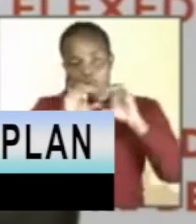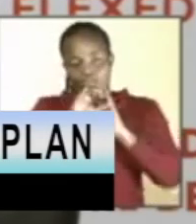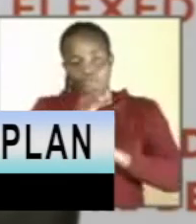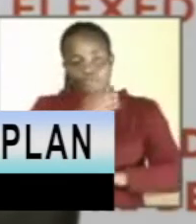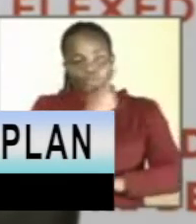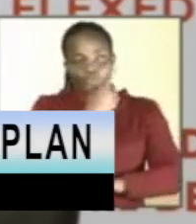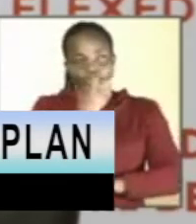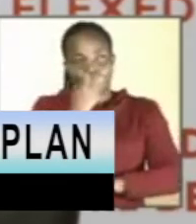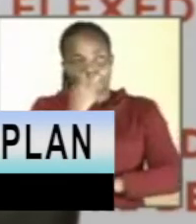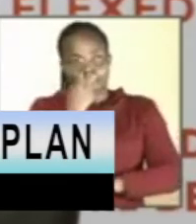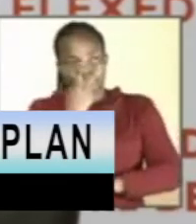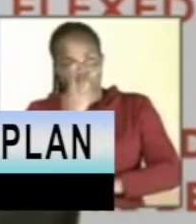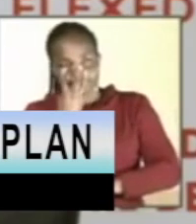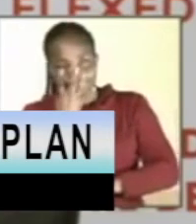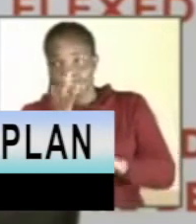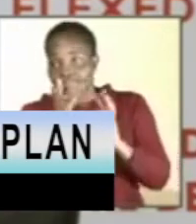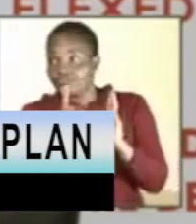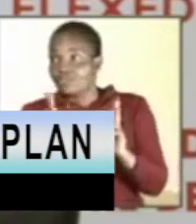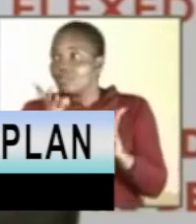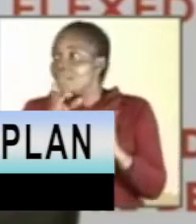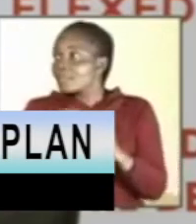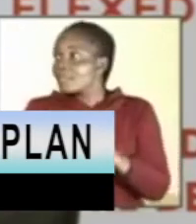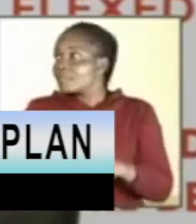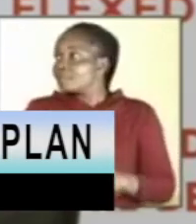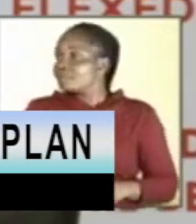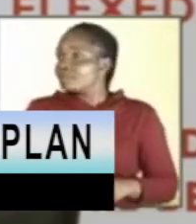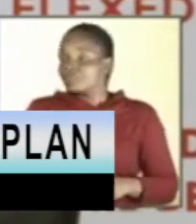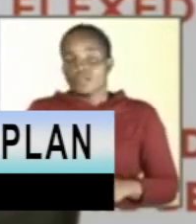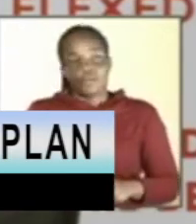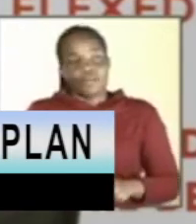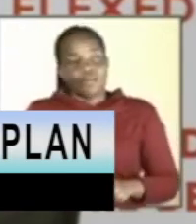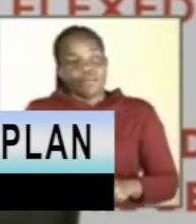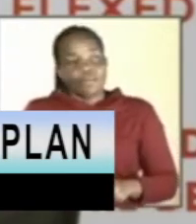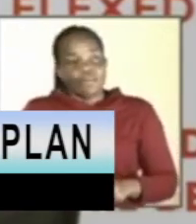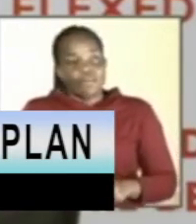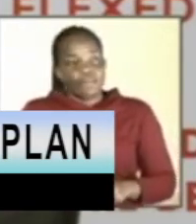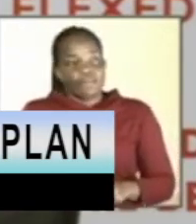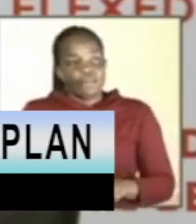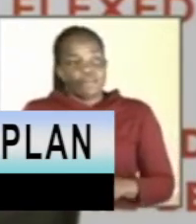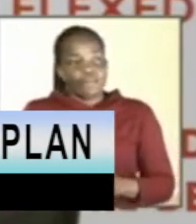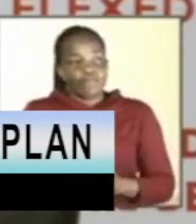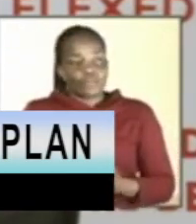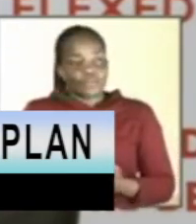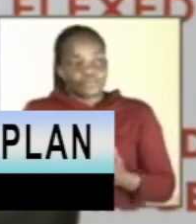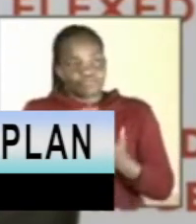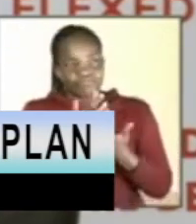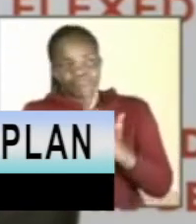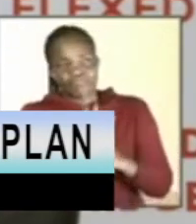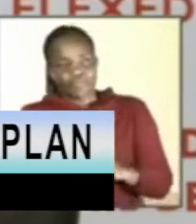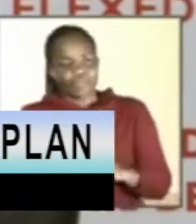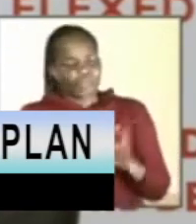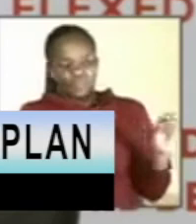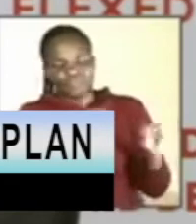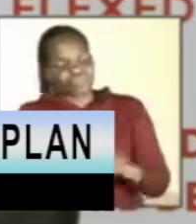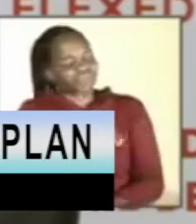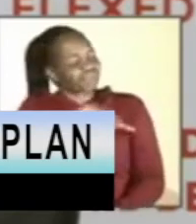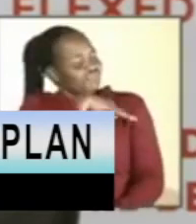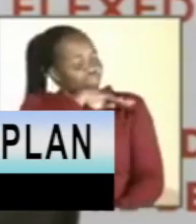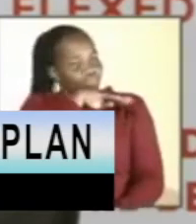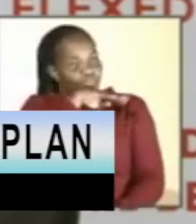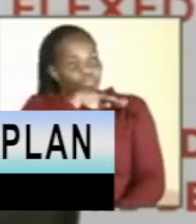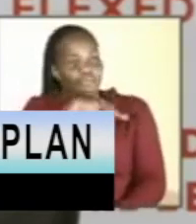124. And not forgetting that we have also mobile pockets, people that either are refusing to be relocated to those